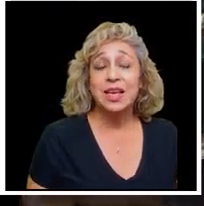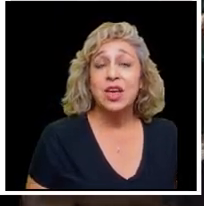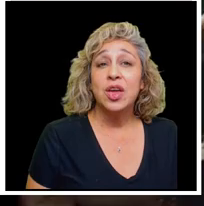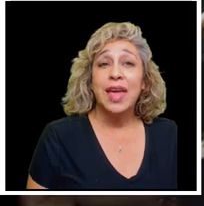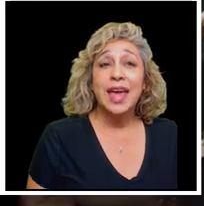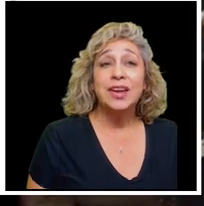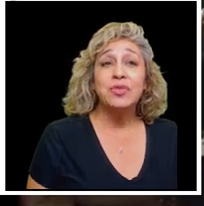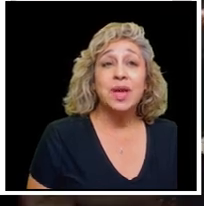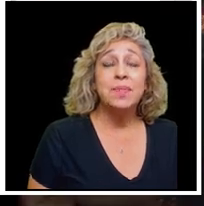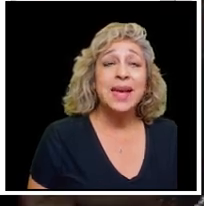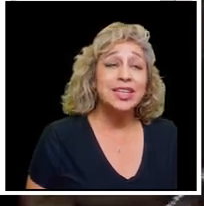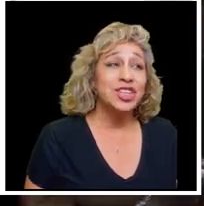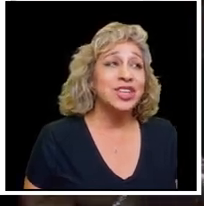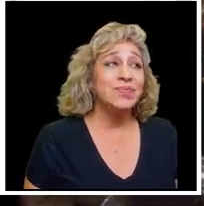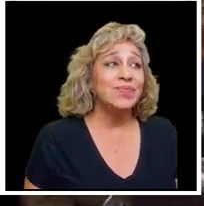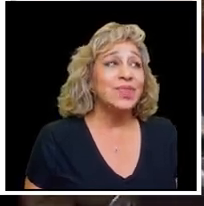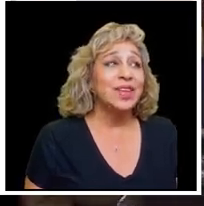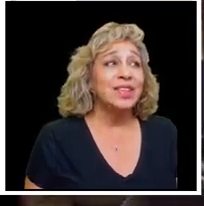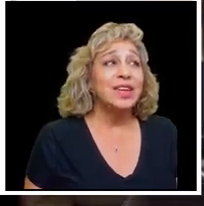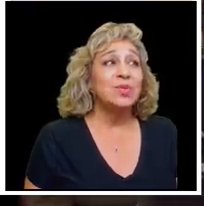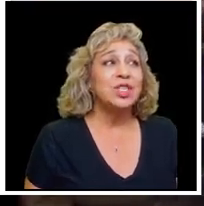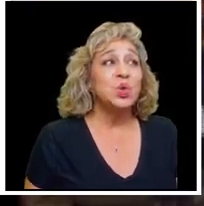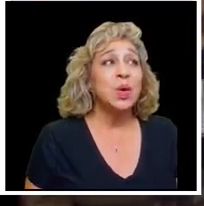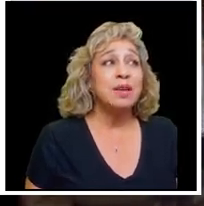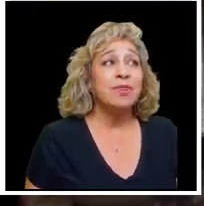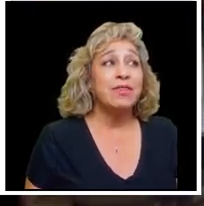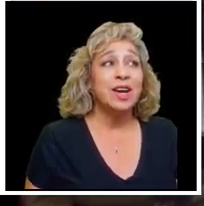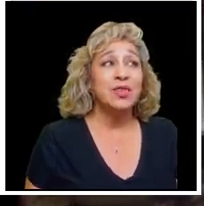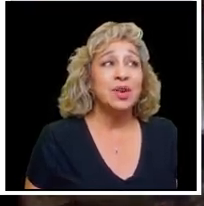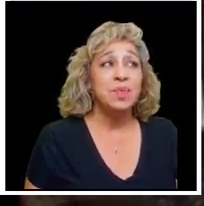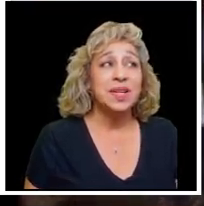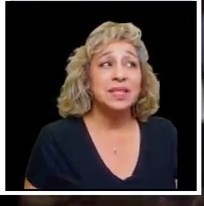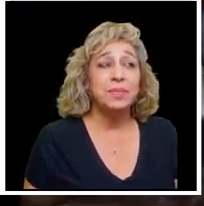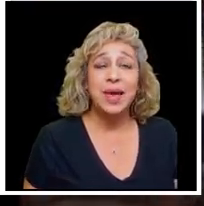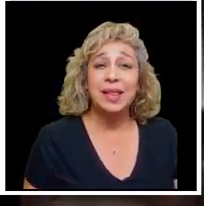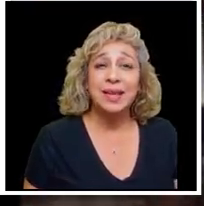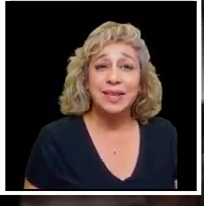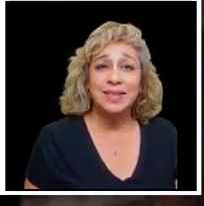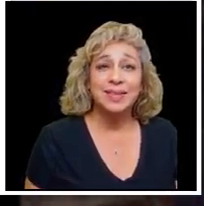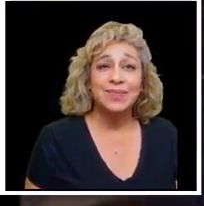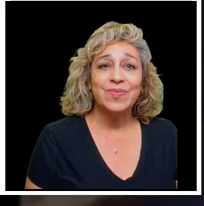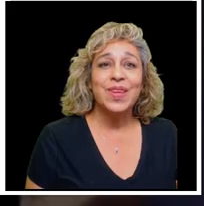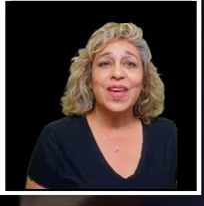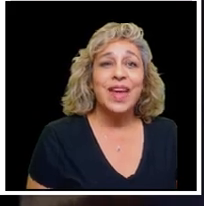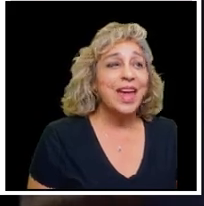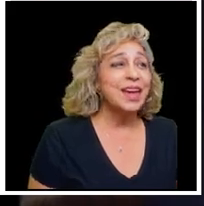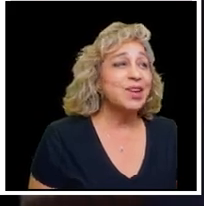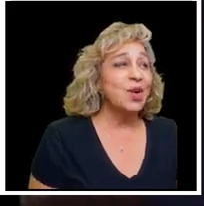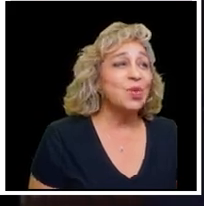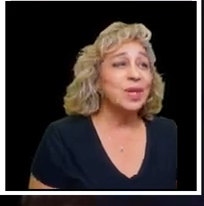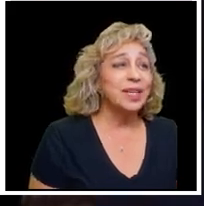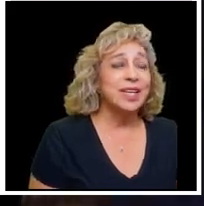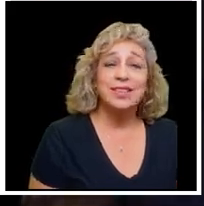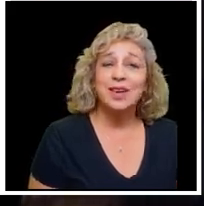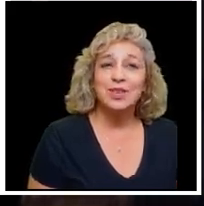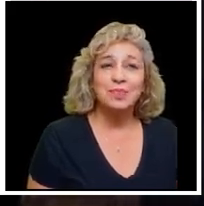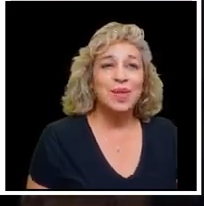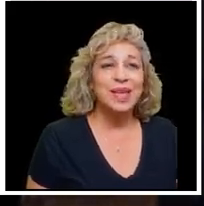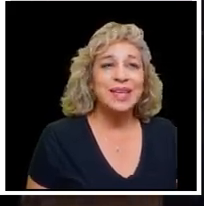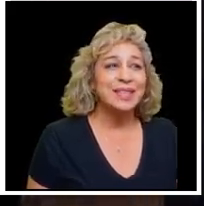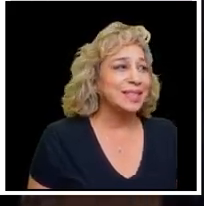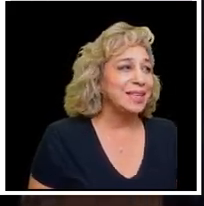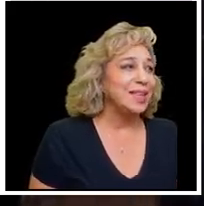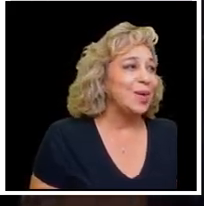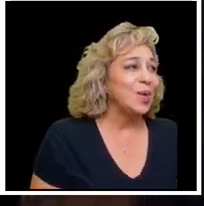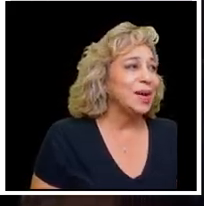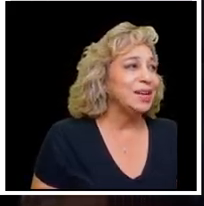and imagine there was twenty five hundred municipalities and only ten thousand